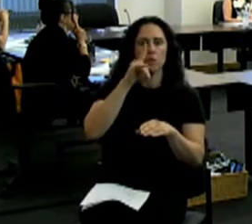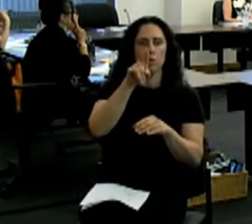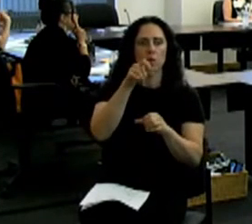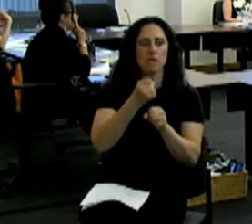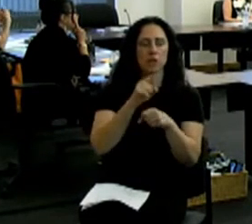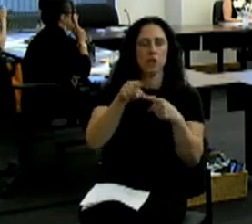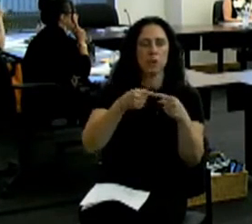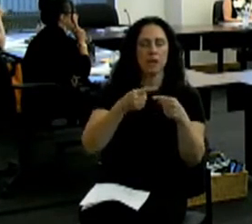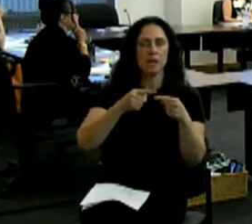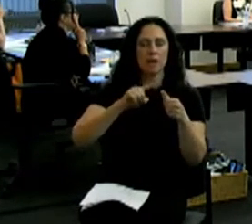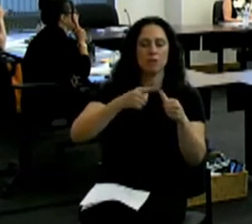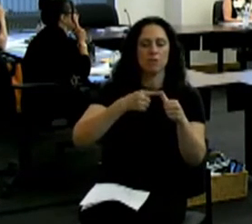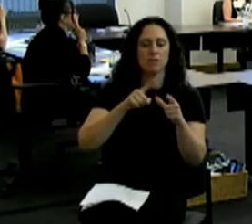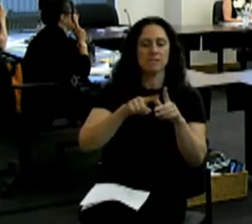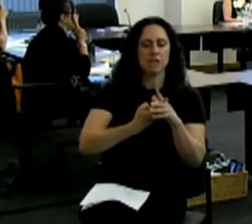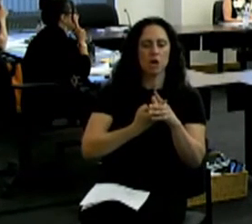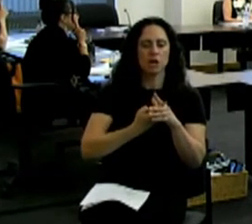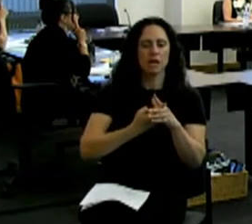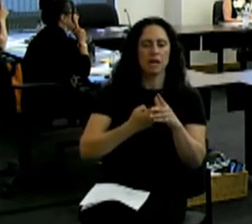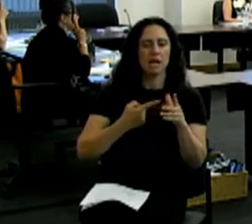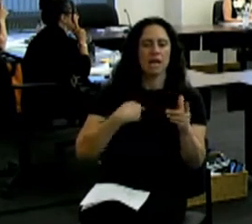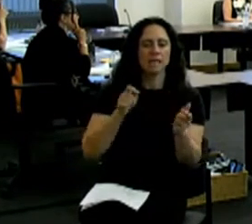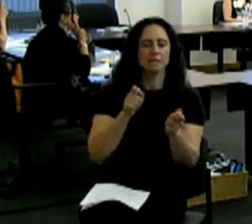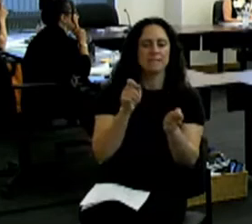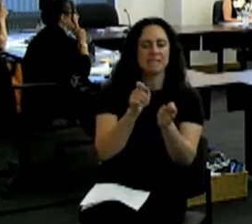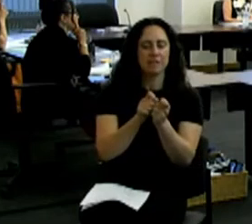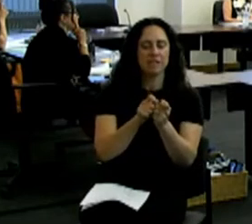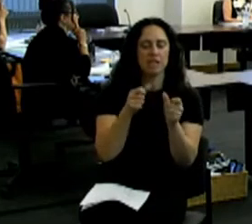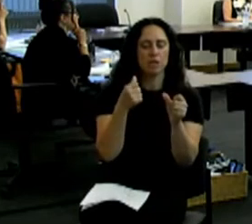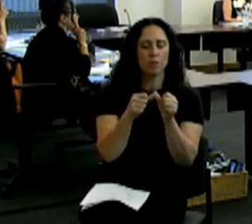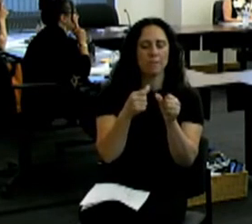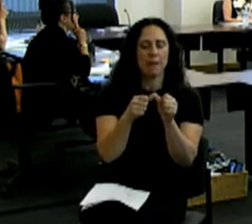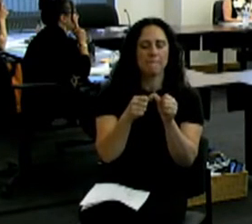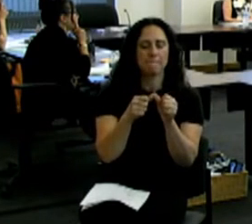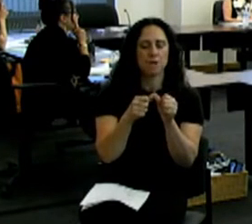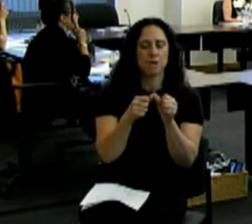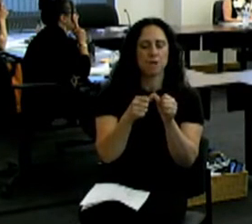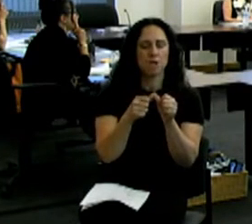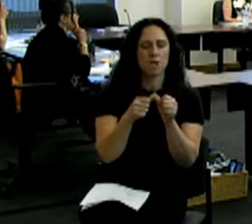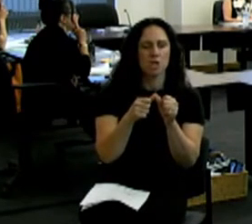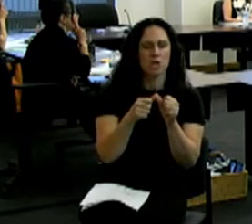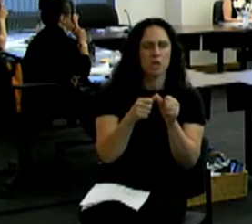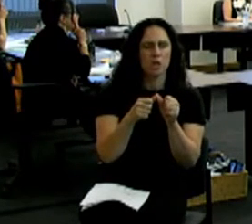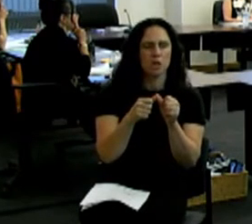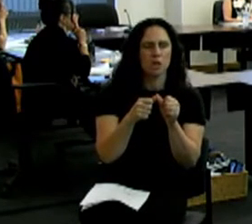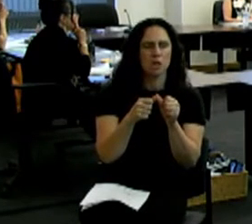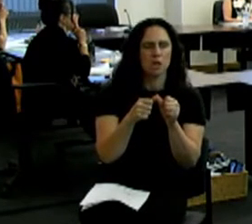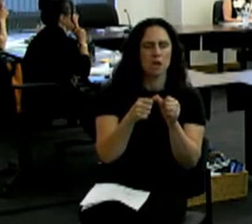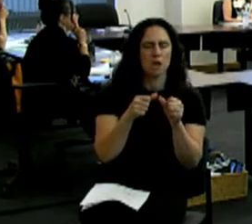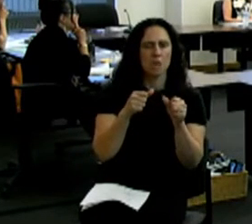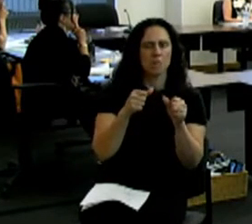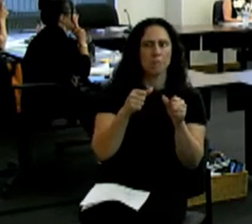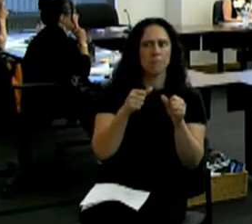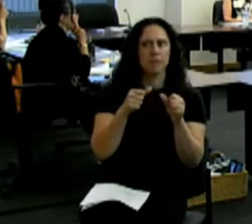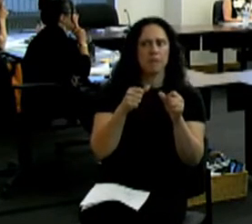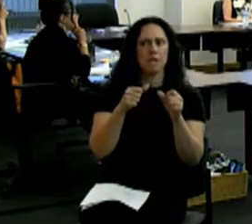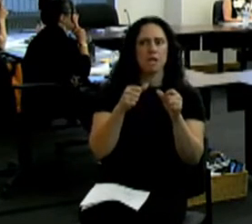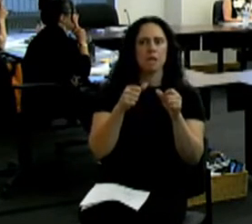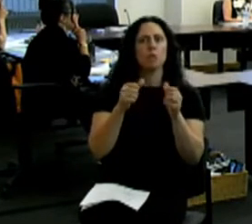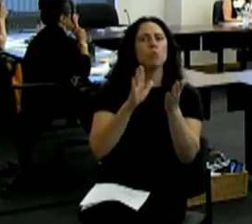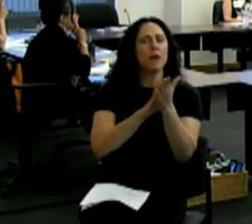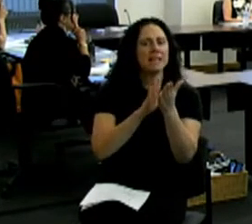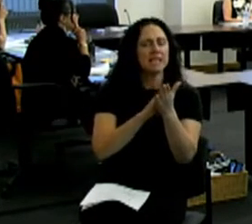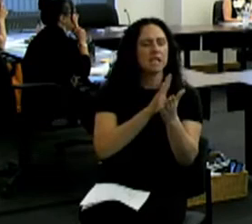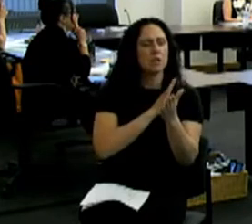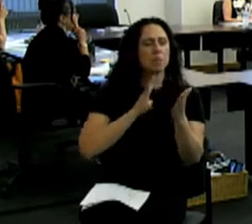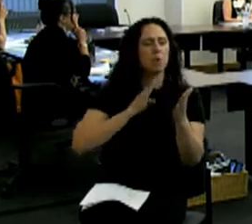I first started, I specifically remember praising the board in general. I was new, praising